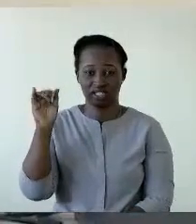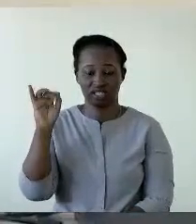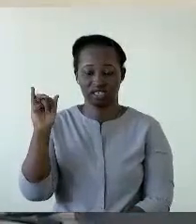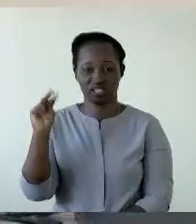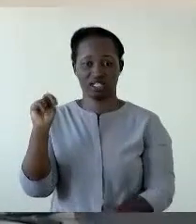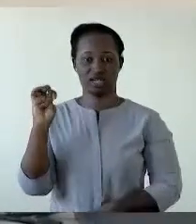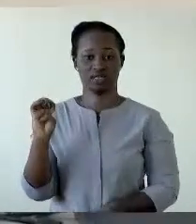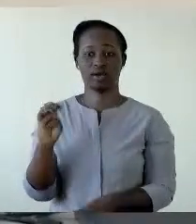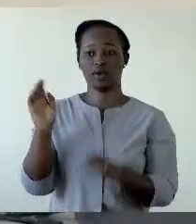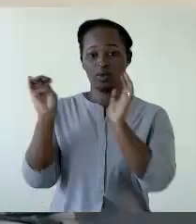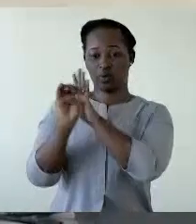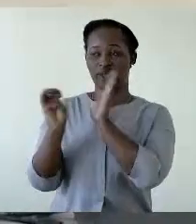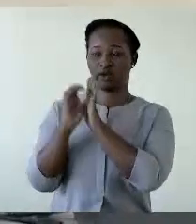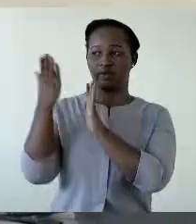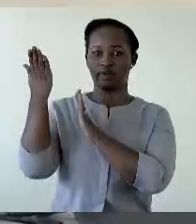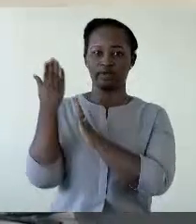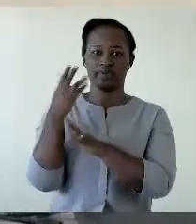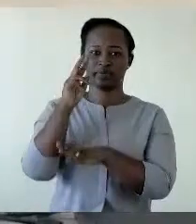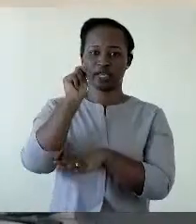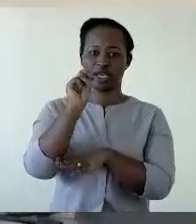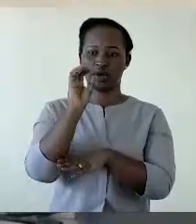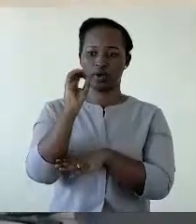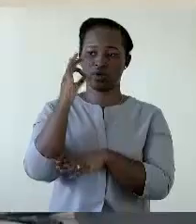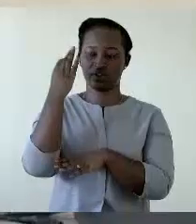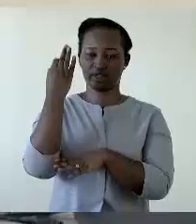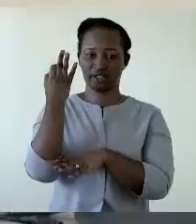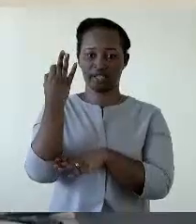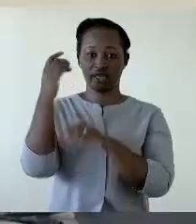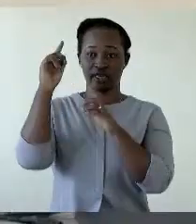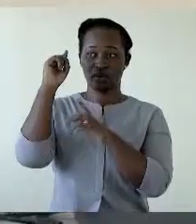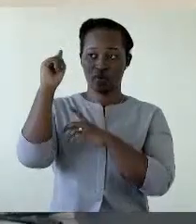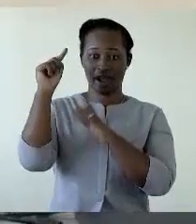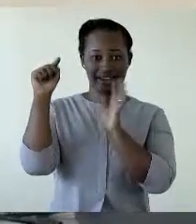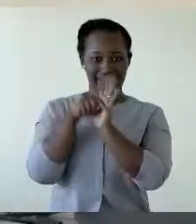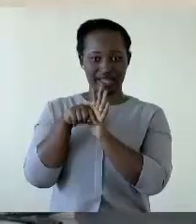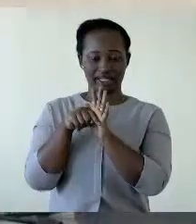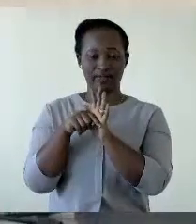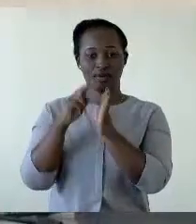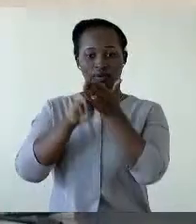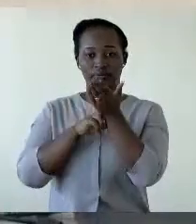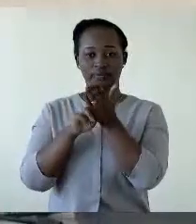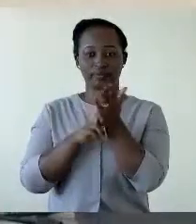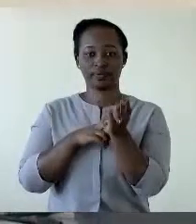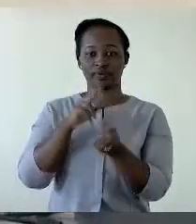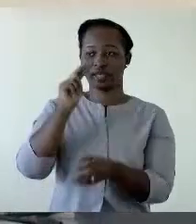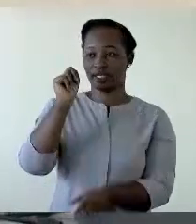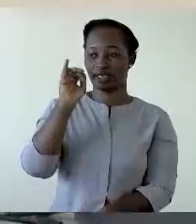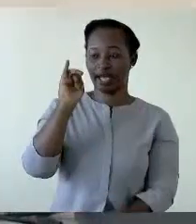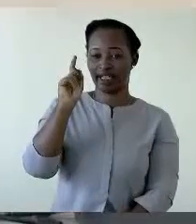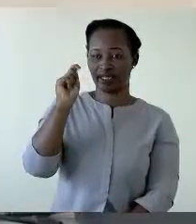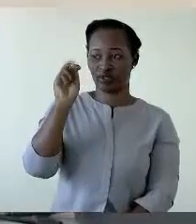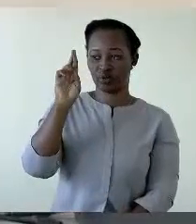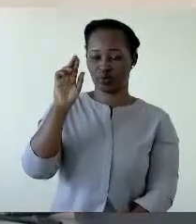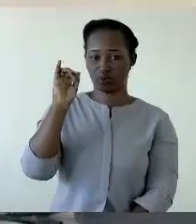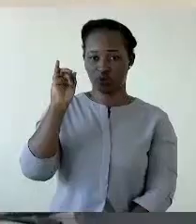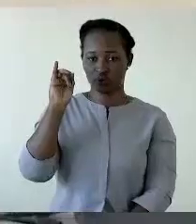1 negative, we use, it will be nitrate, ATE,